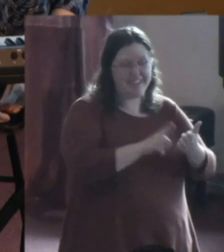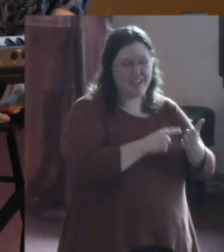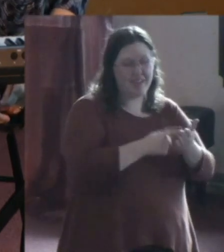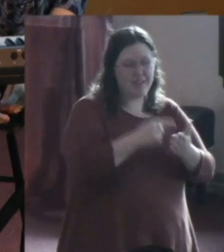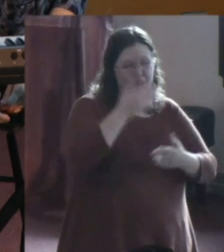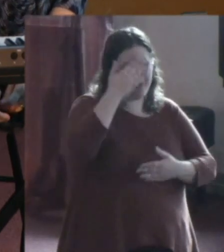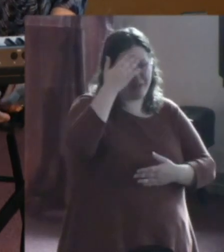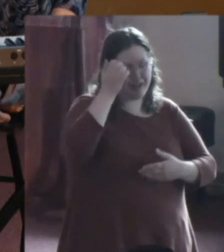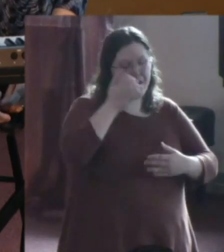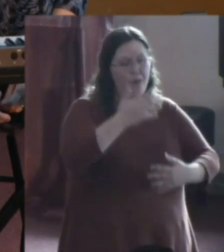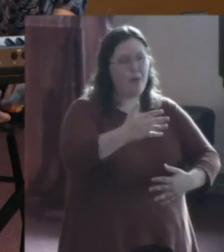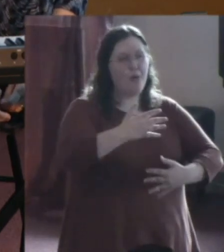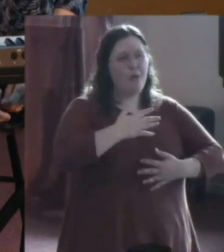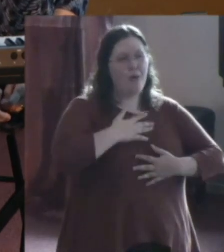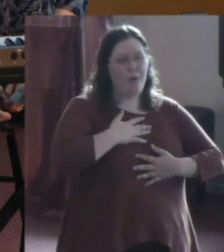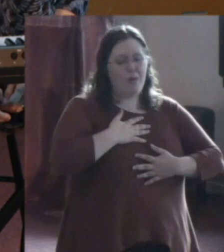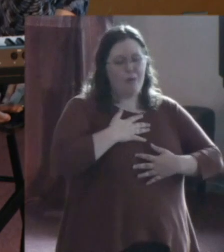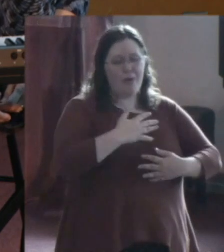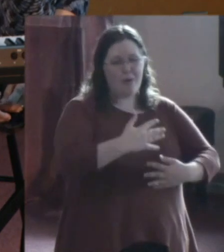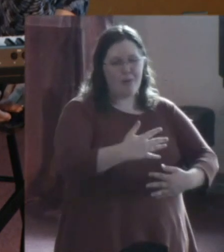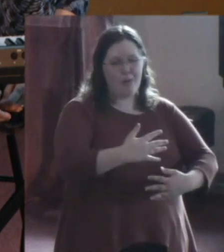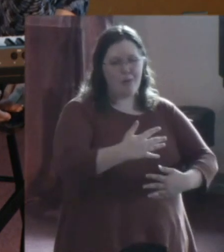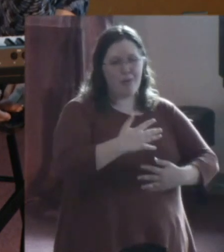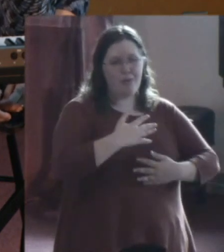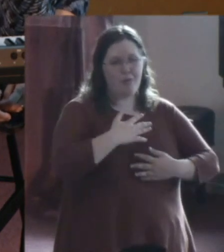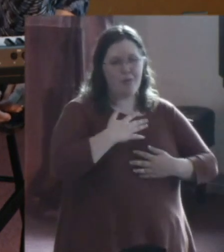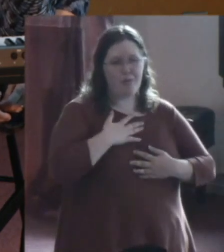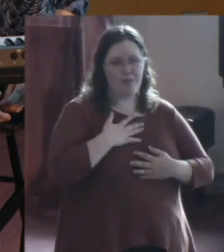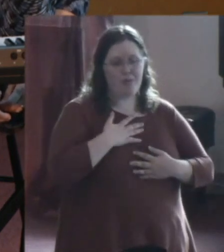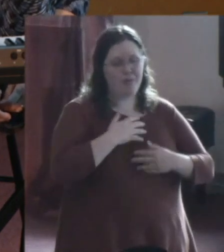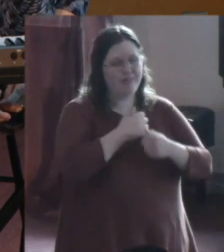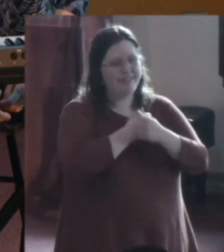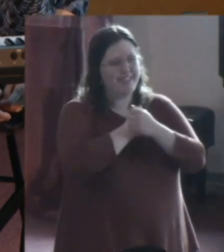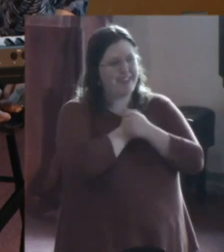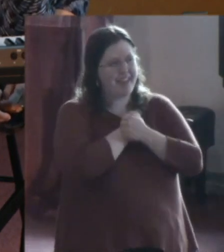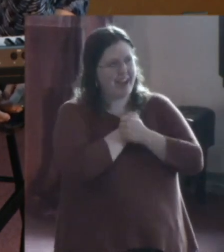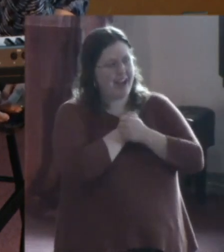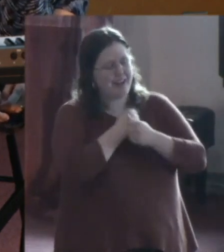deep breaths and just breathe in that life force.